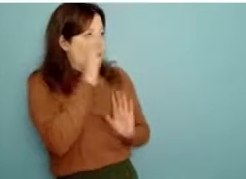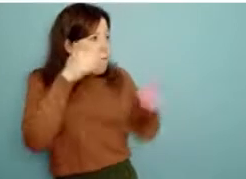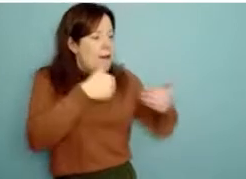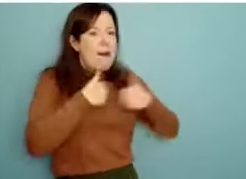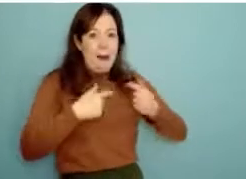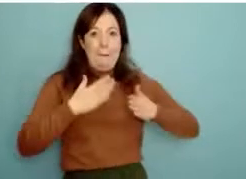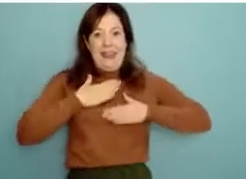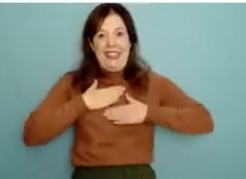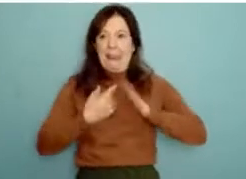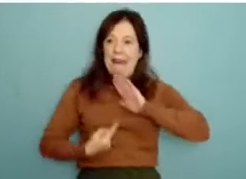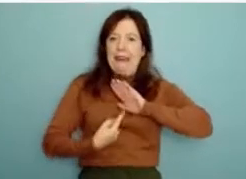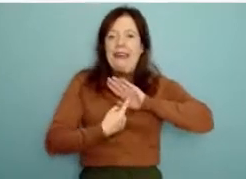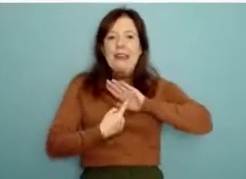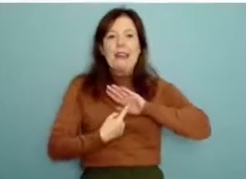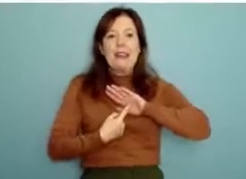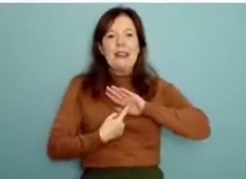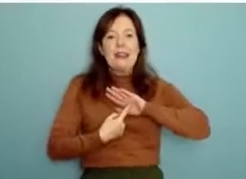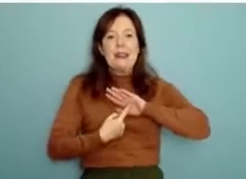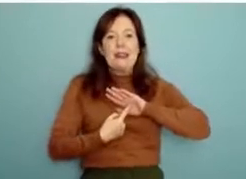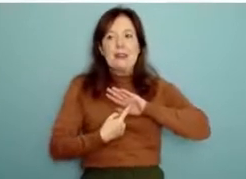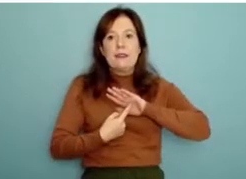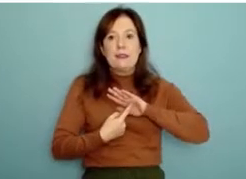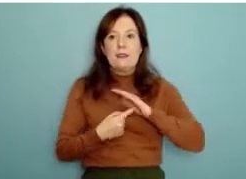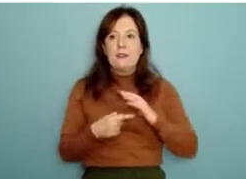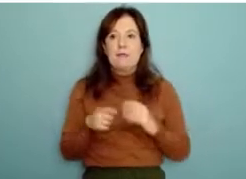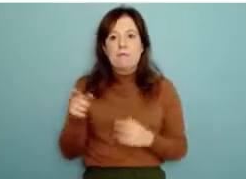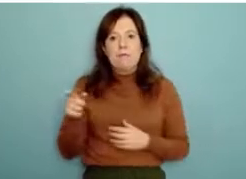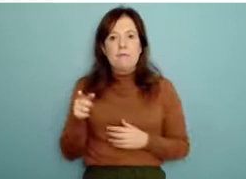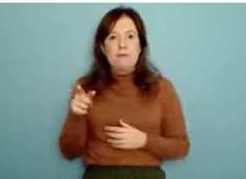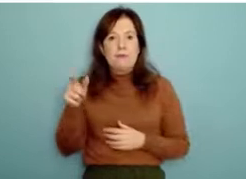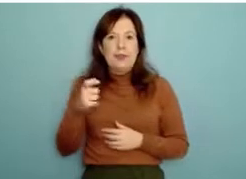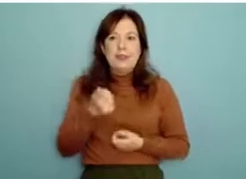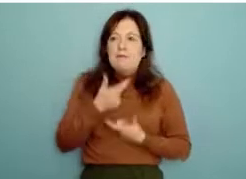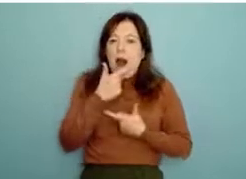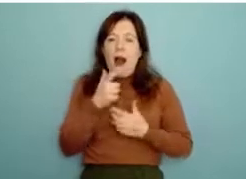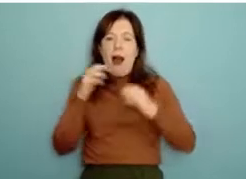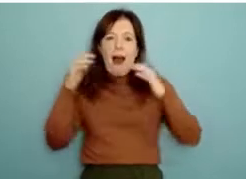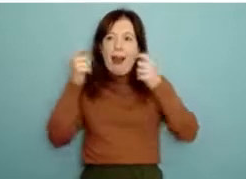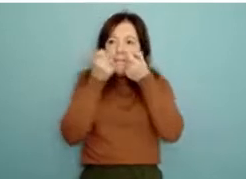right now. Give me, as I call them, smiley eyes, engaging eyes.